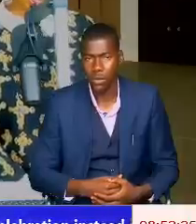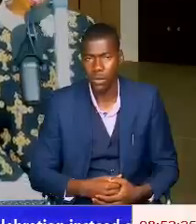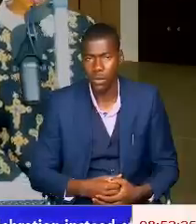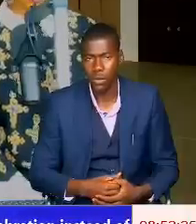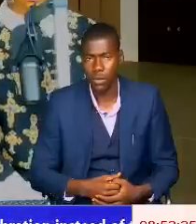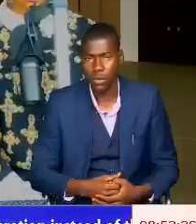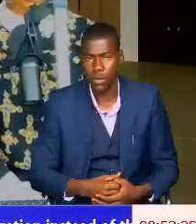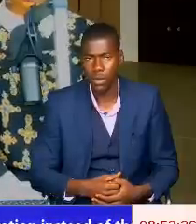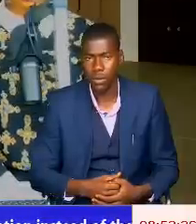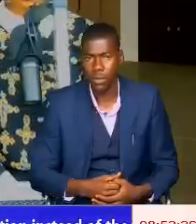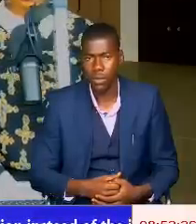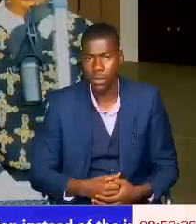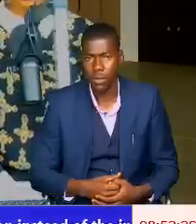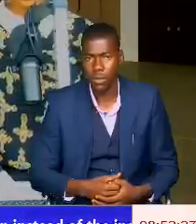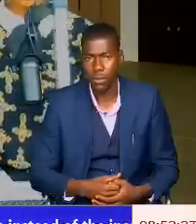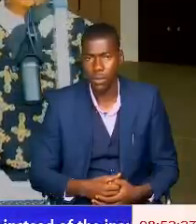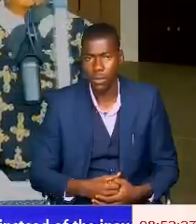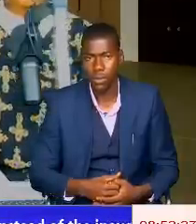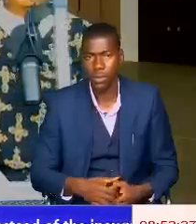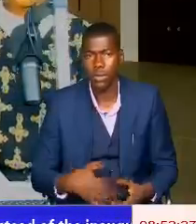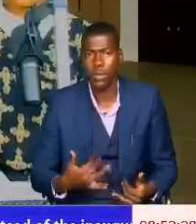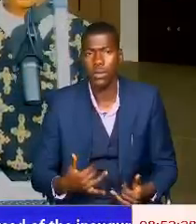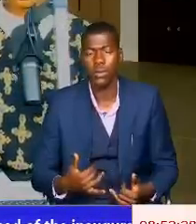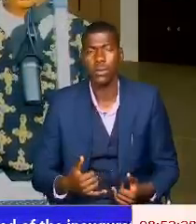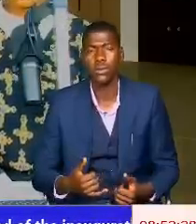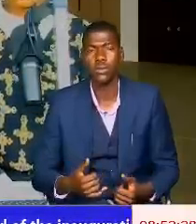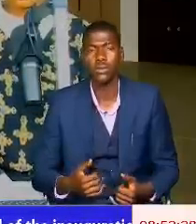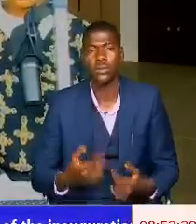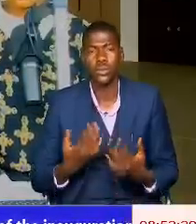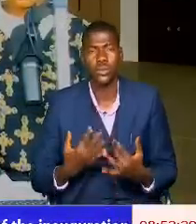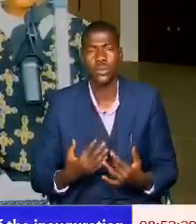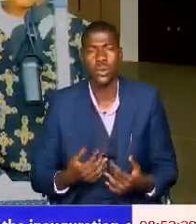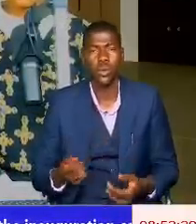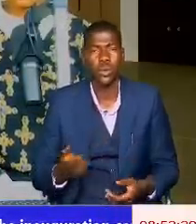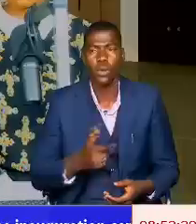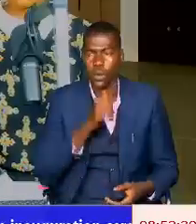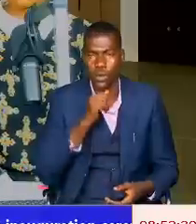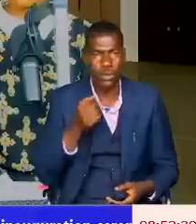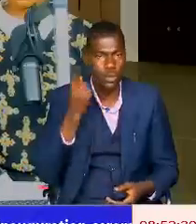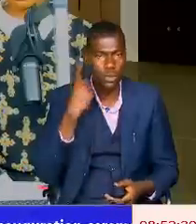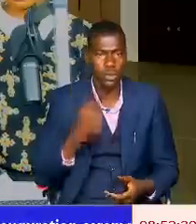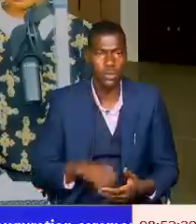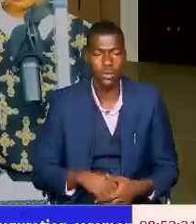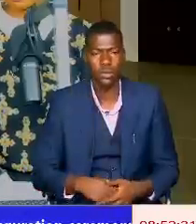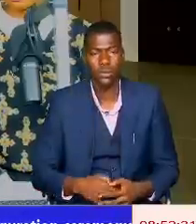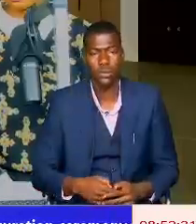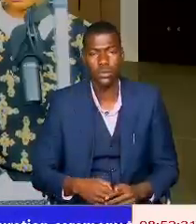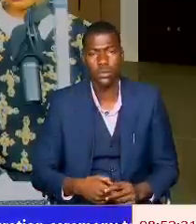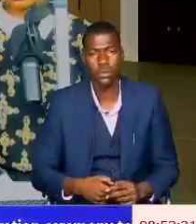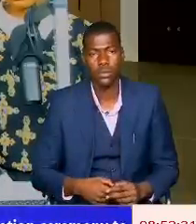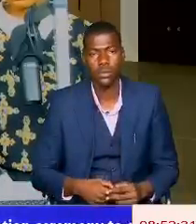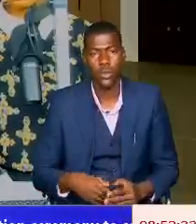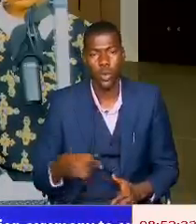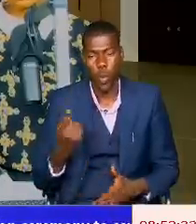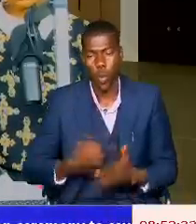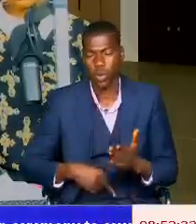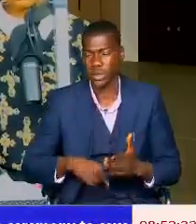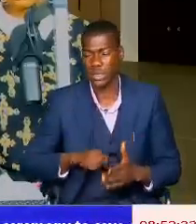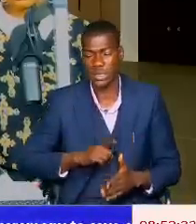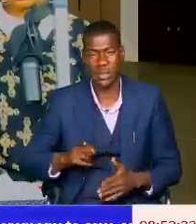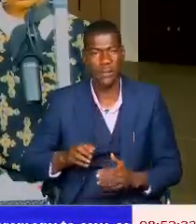mouth. No. Well, I don't understand. But waiting she passed through.